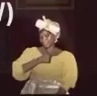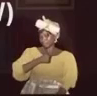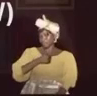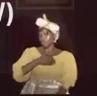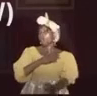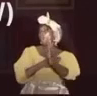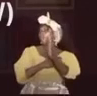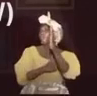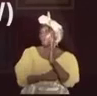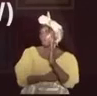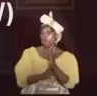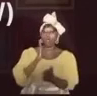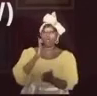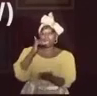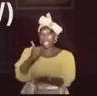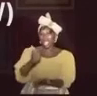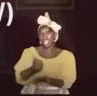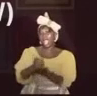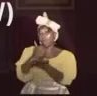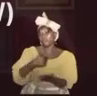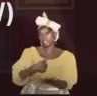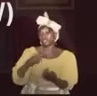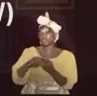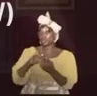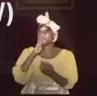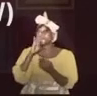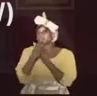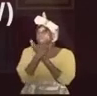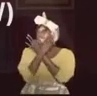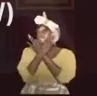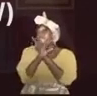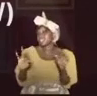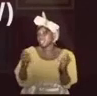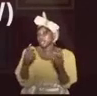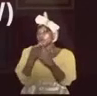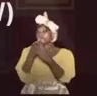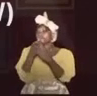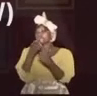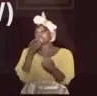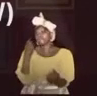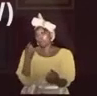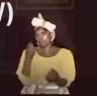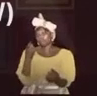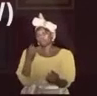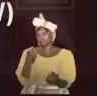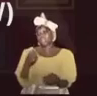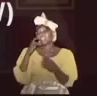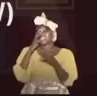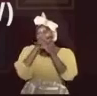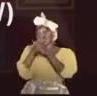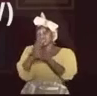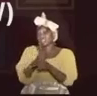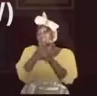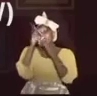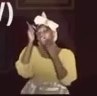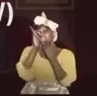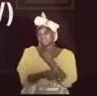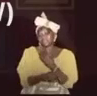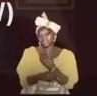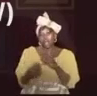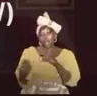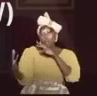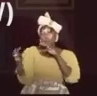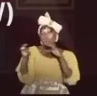would help me to be free from carelessness when I read this scripture. A very interesting scripture about a warrior